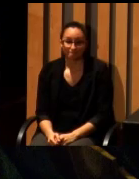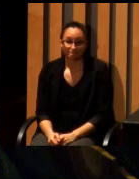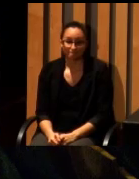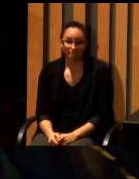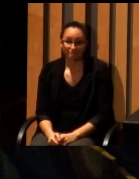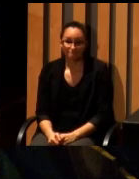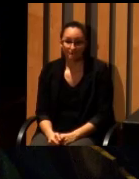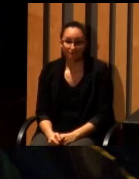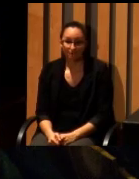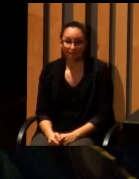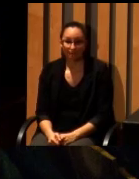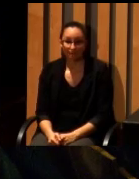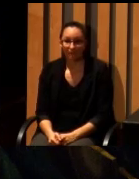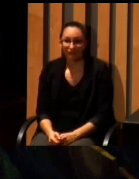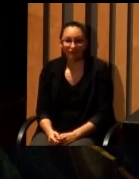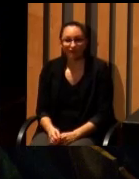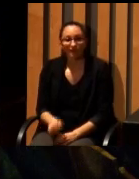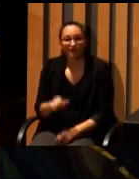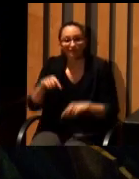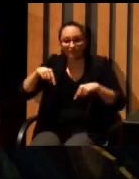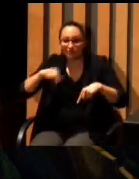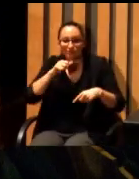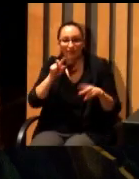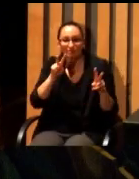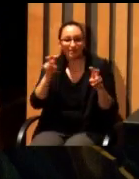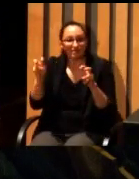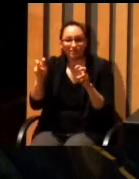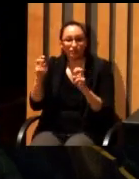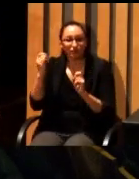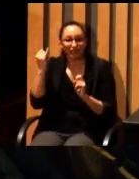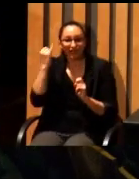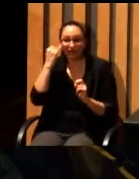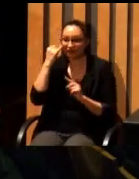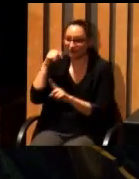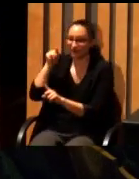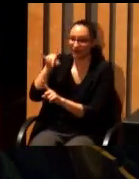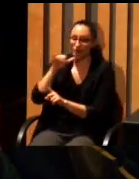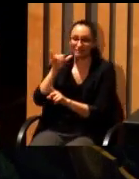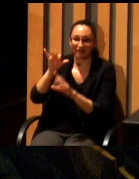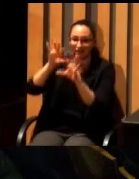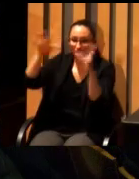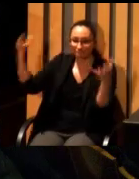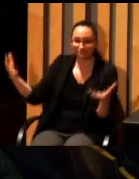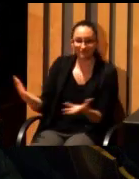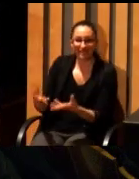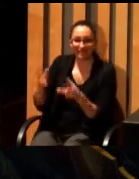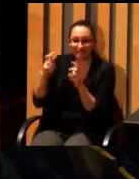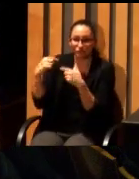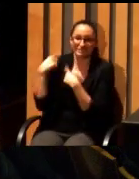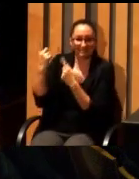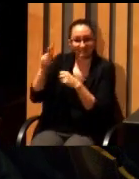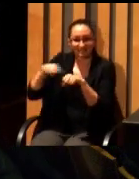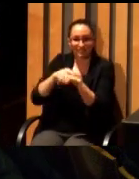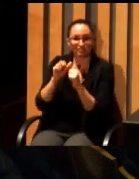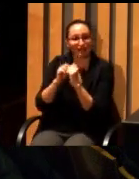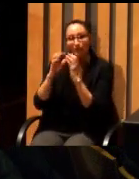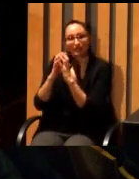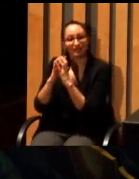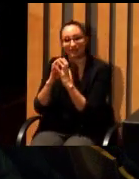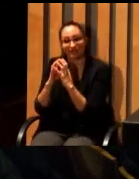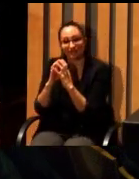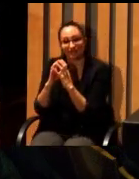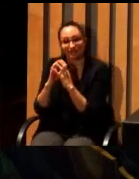if that weren't the dominant, overriding, and most influential issue since the beginning of this nation. And it is